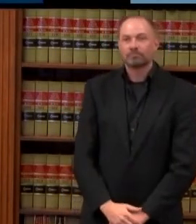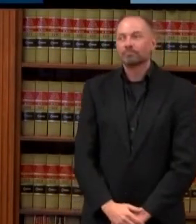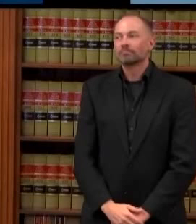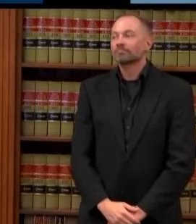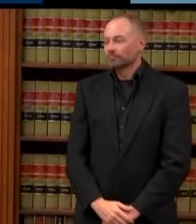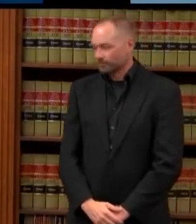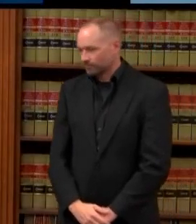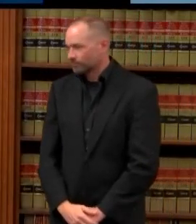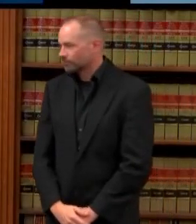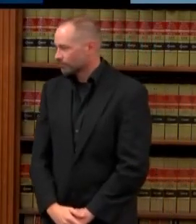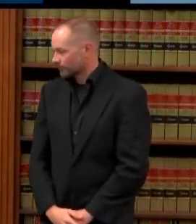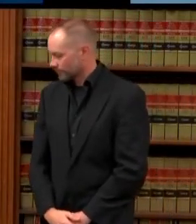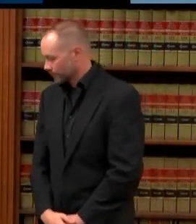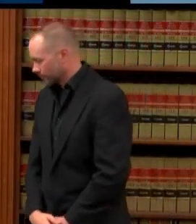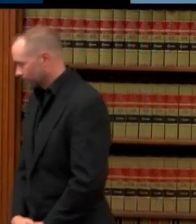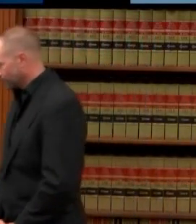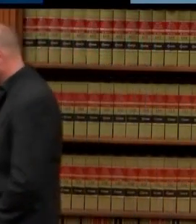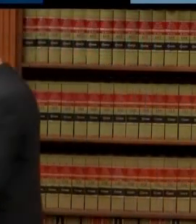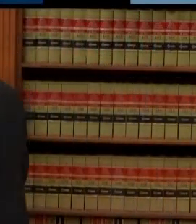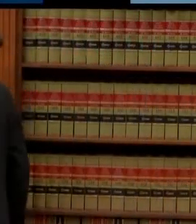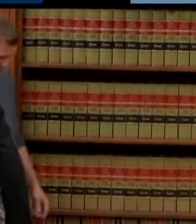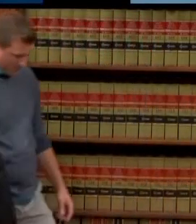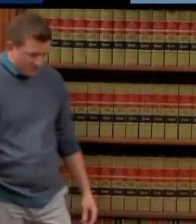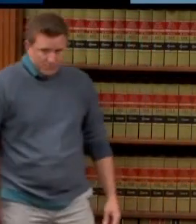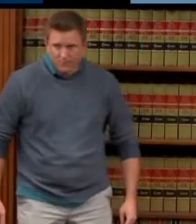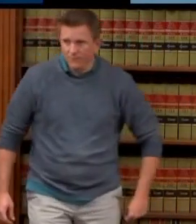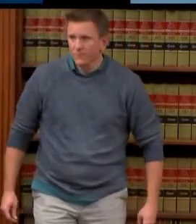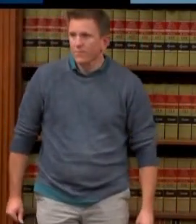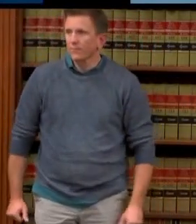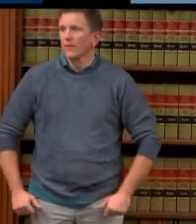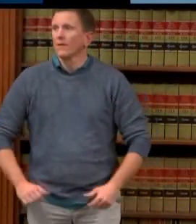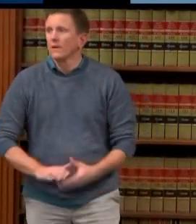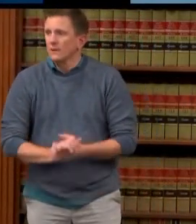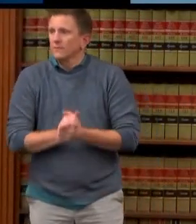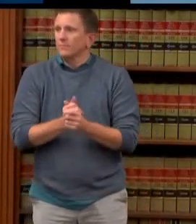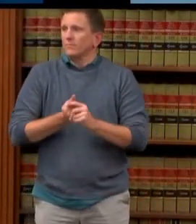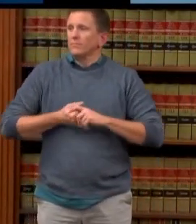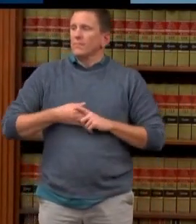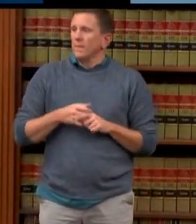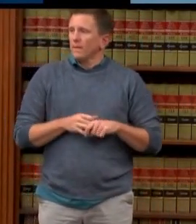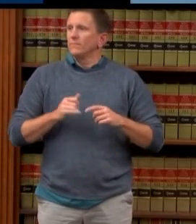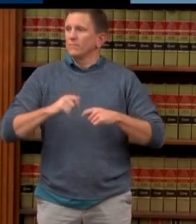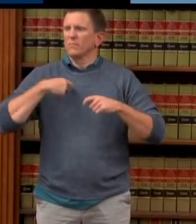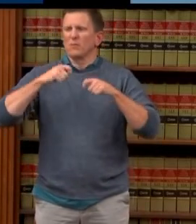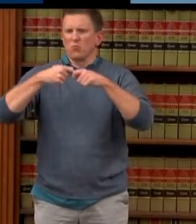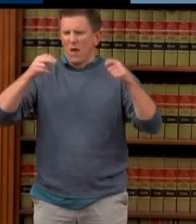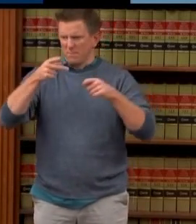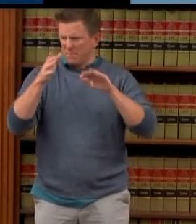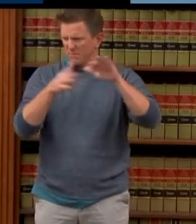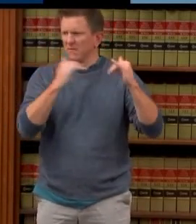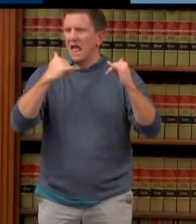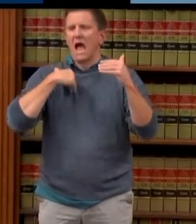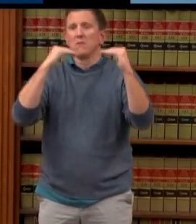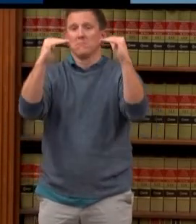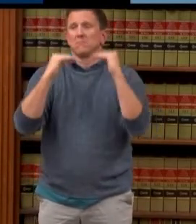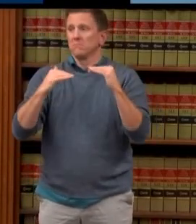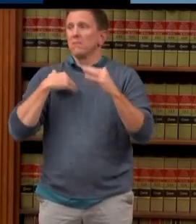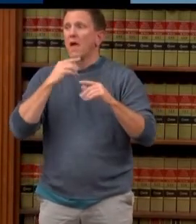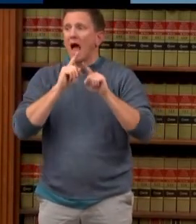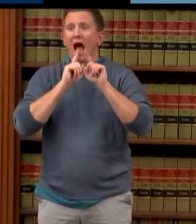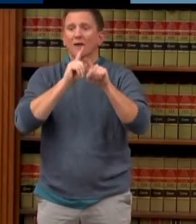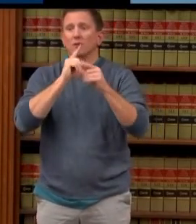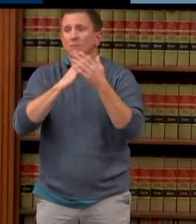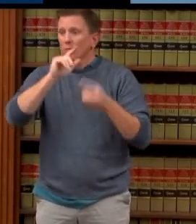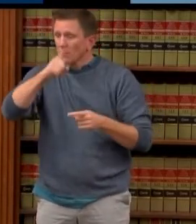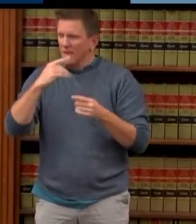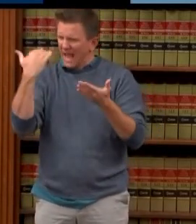So in wrapping this up and moving to the Q&A process here, I just want to reiterate that we can get this under control,